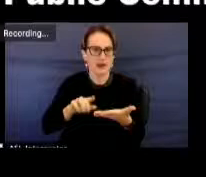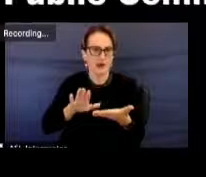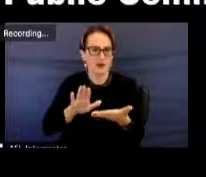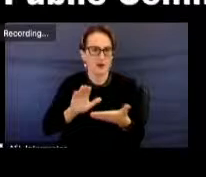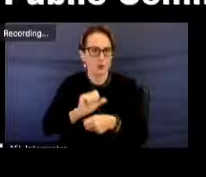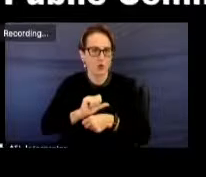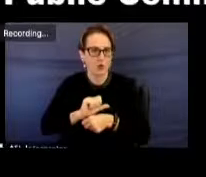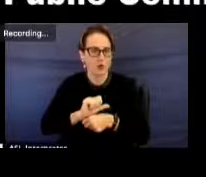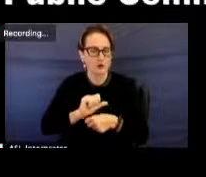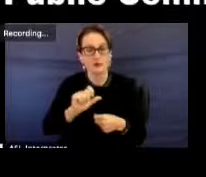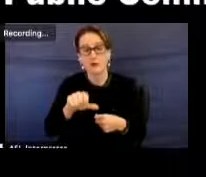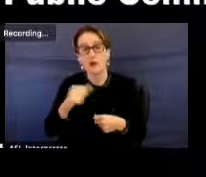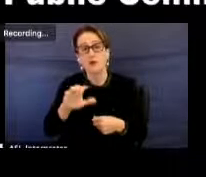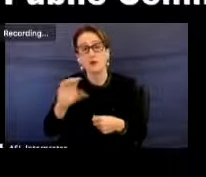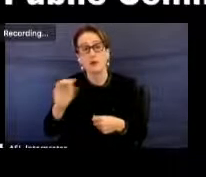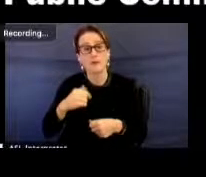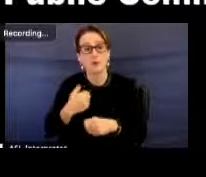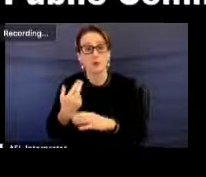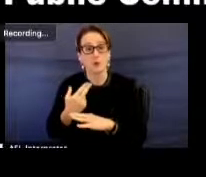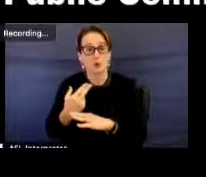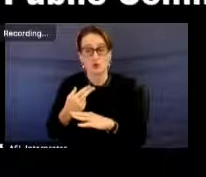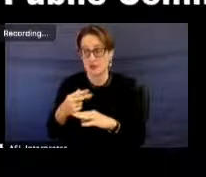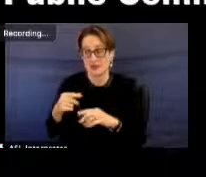the other firm that we were using at the time